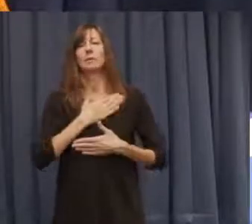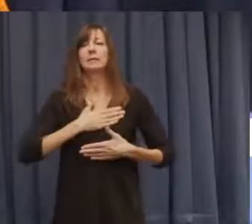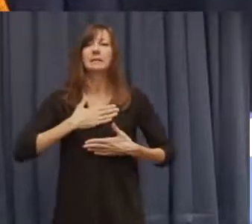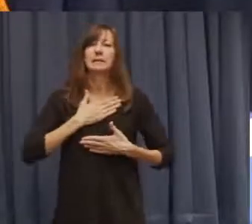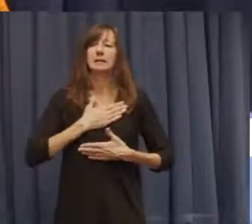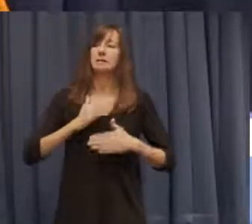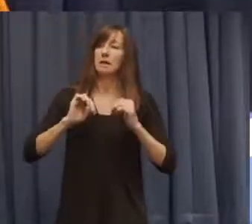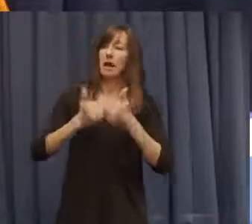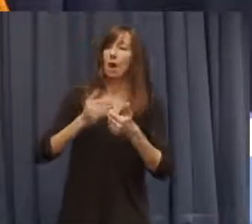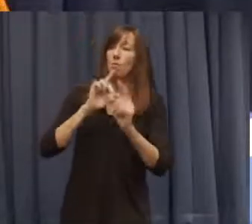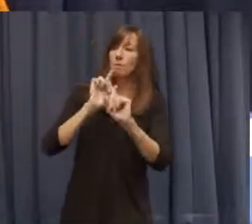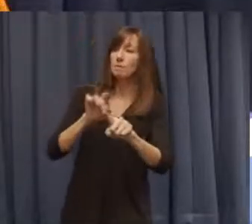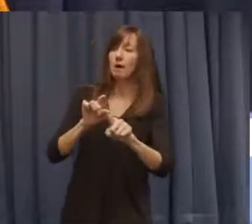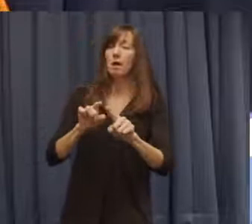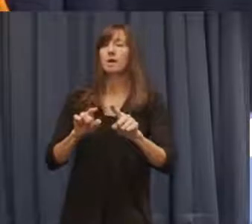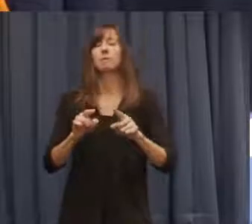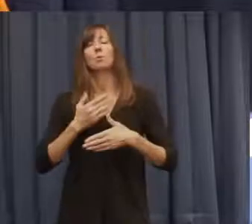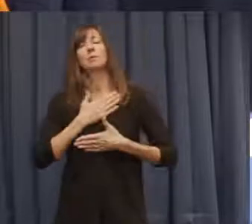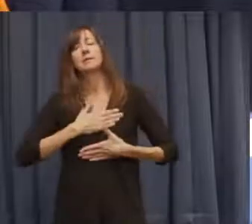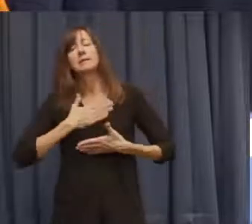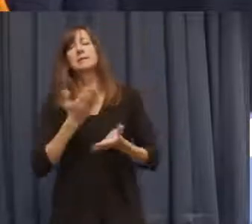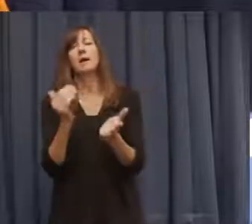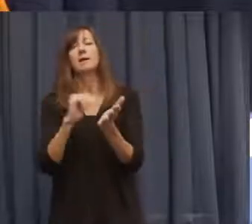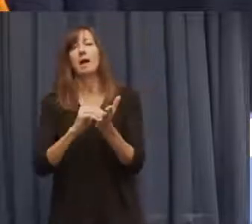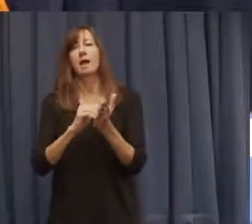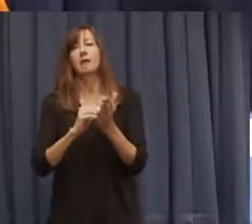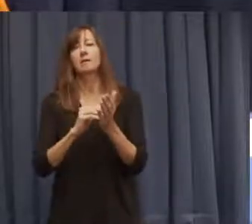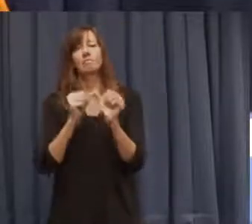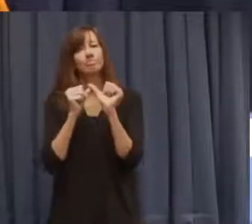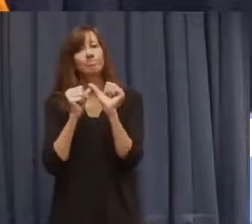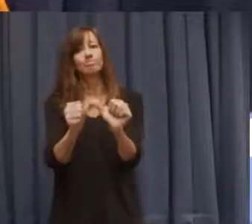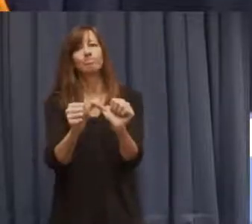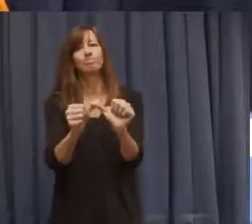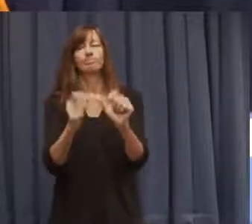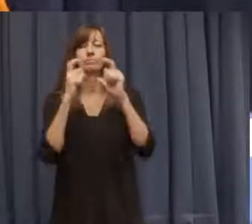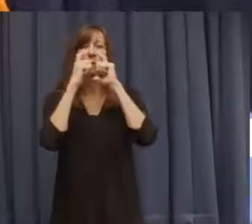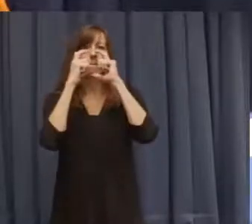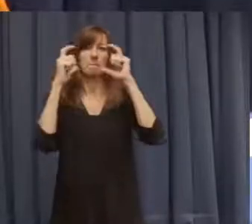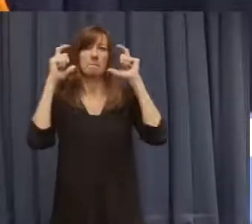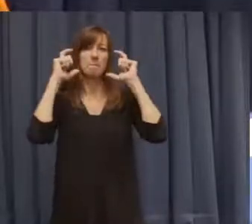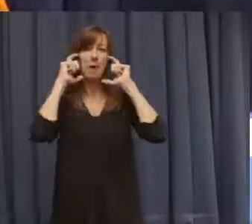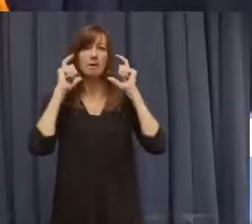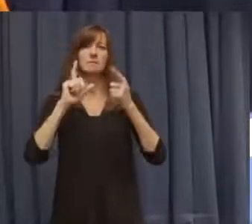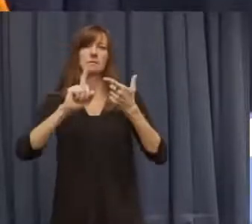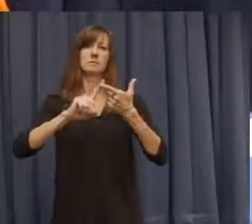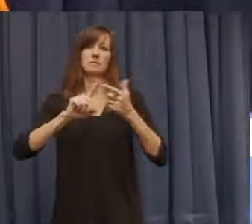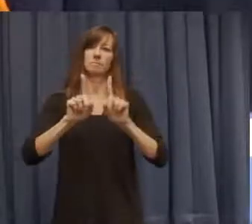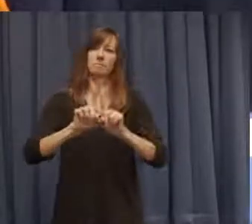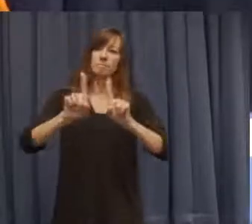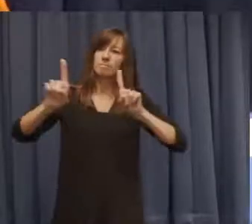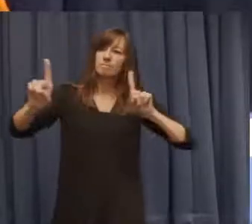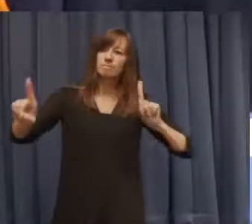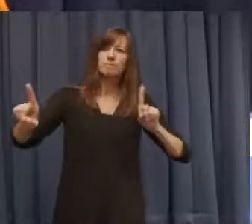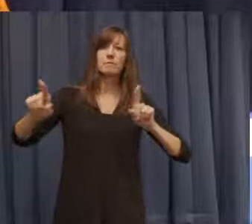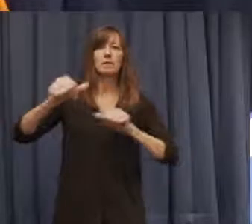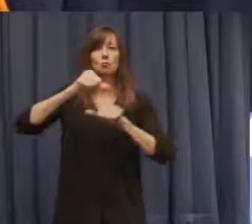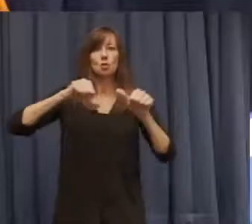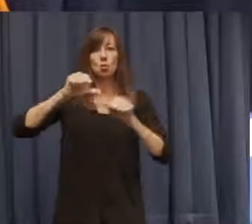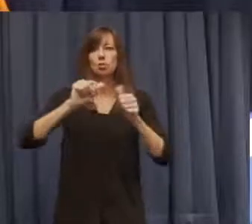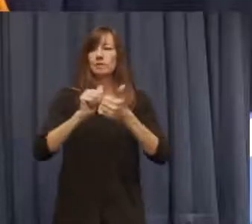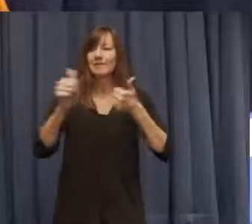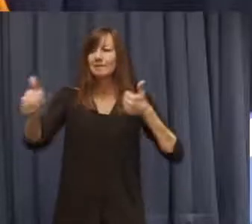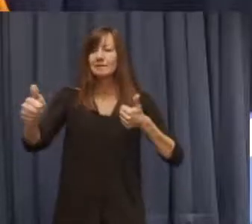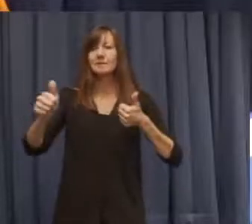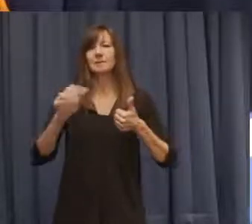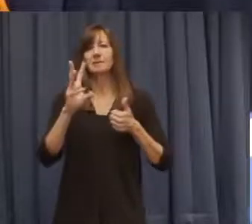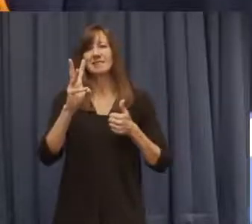to wear masks, maintain social distancing, and wash your hands and use hand sanitizer. Those big